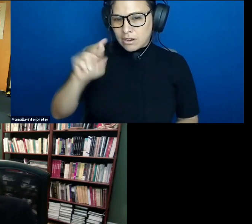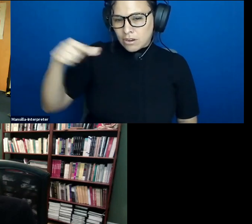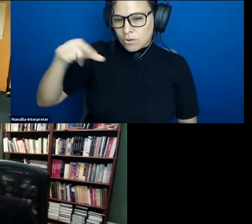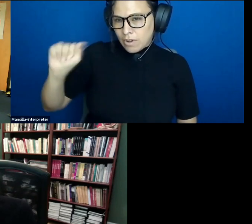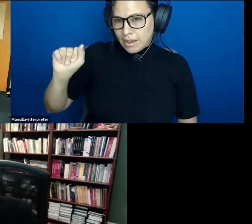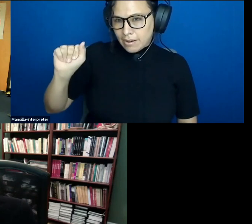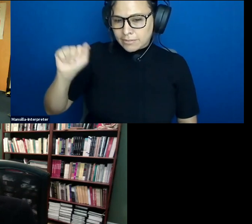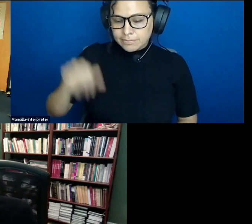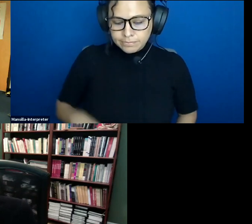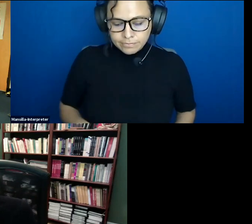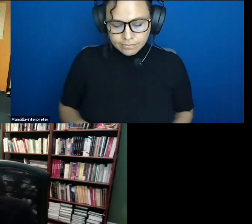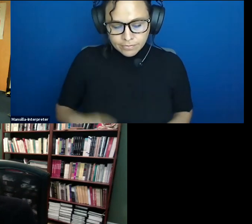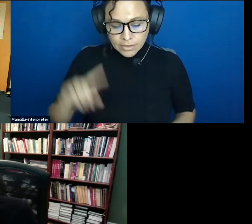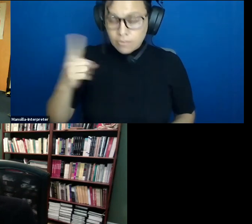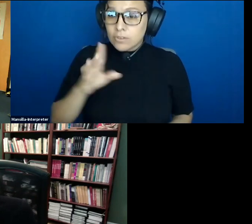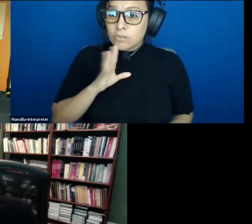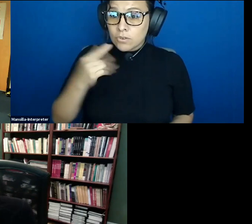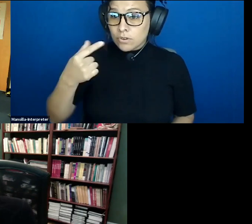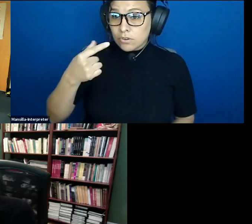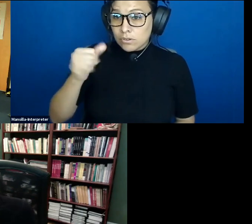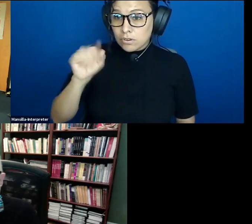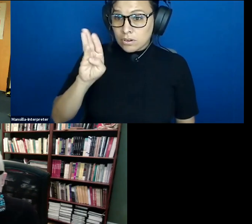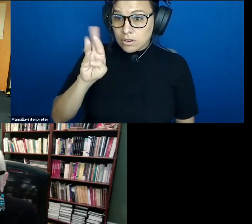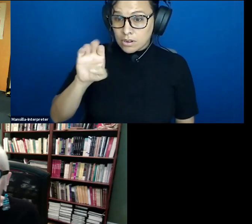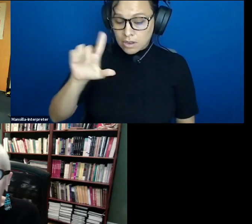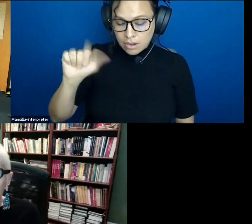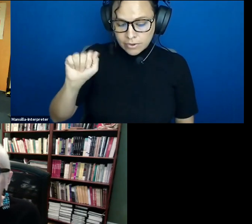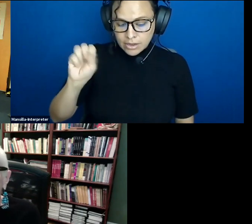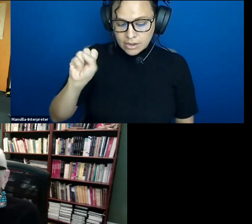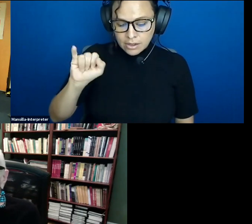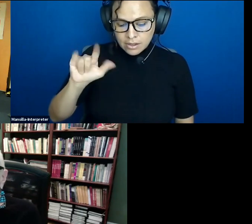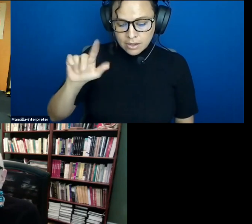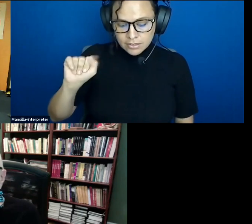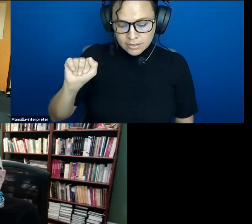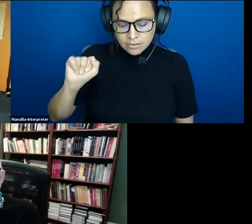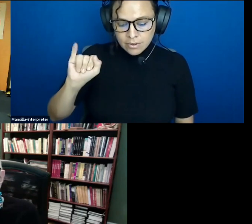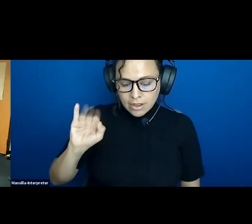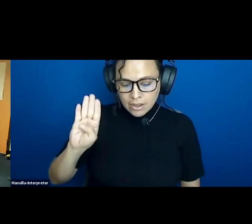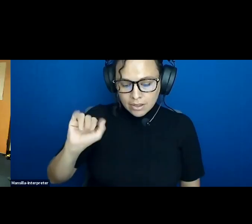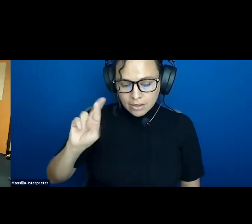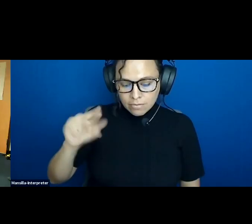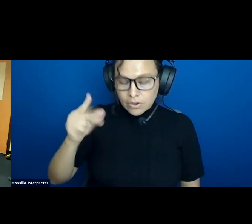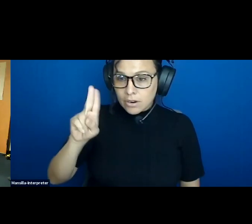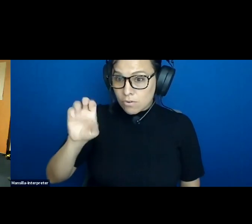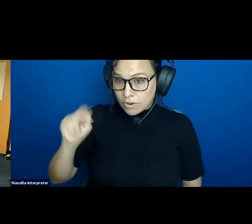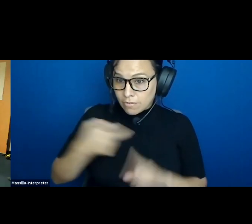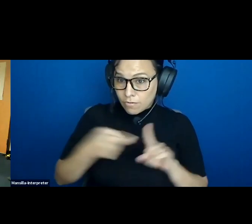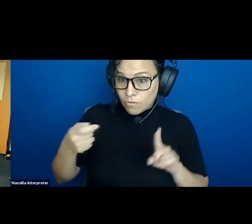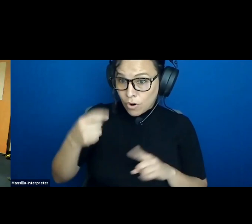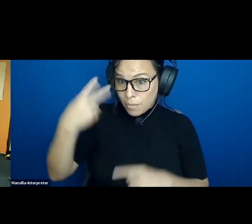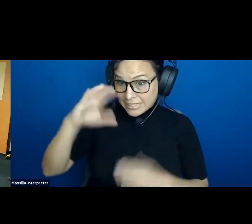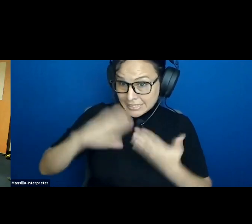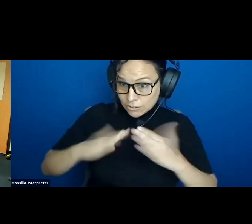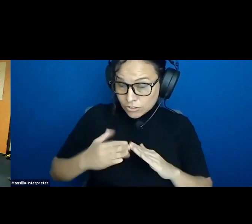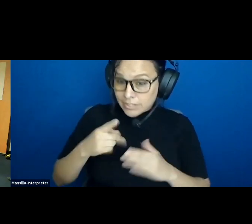in speaking to us will be Gabriela Silva Ibarguen, who comes to us from Mexico City. She